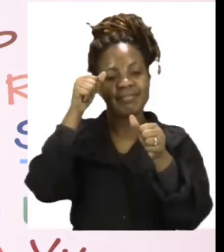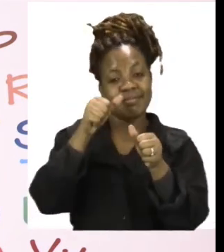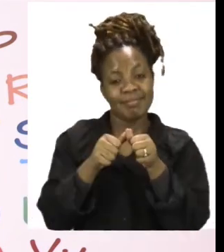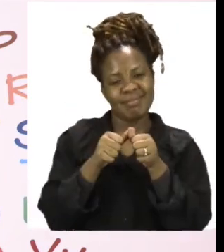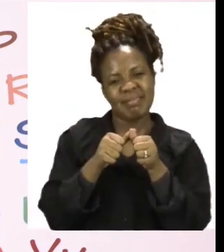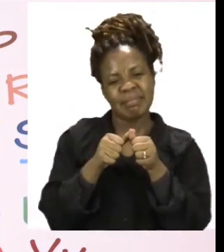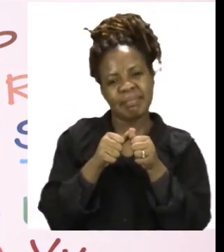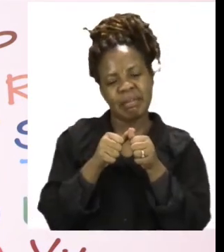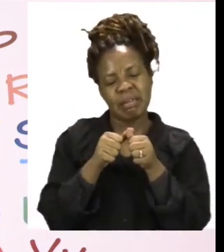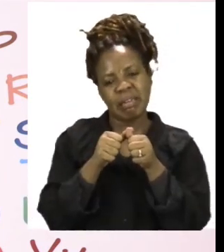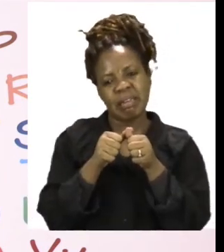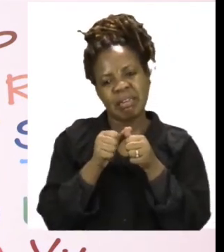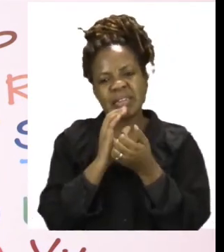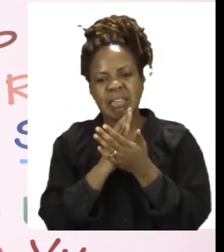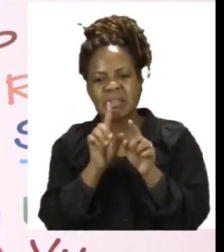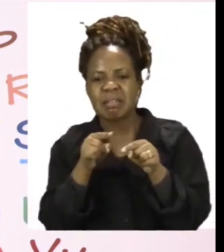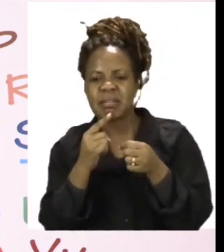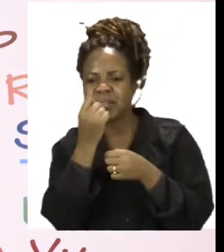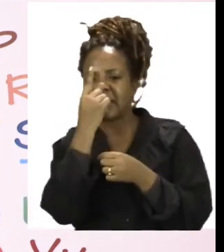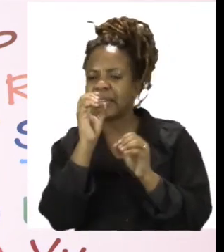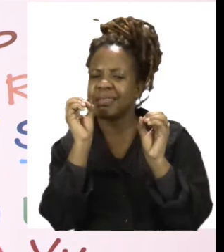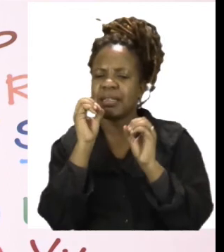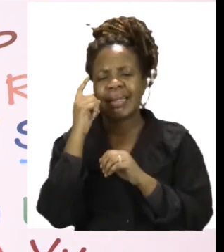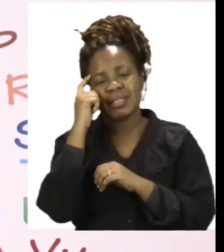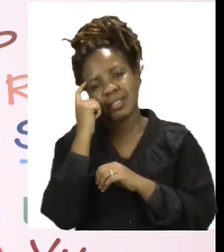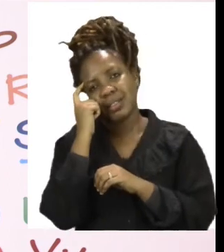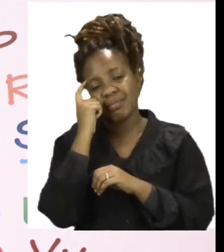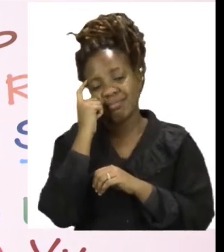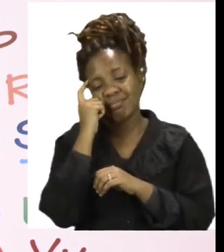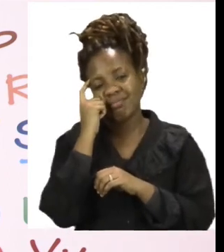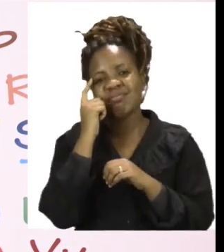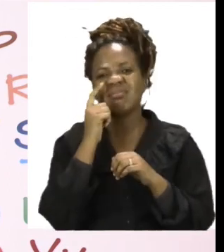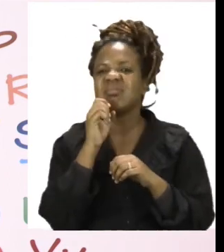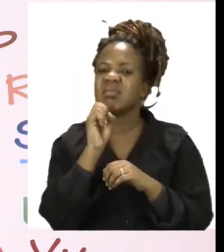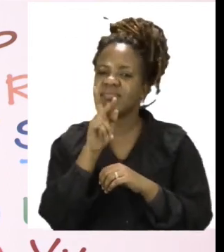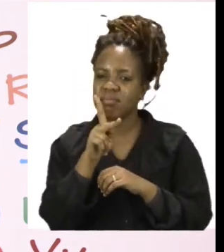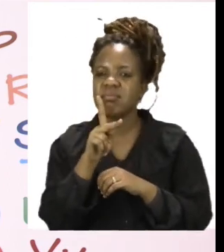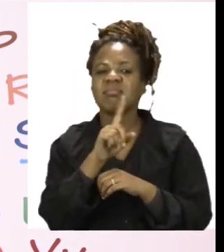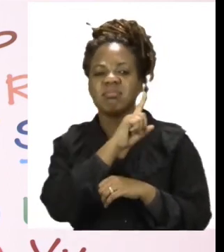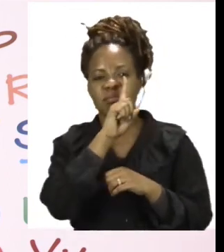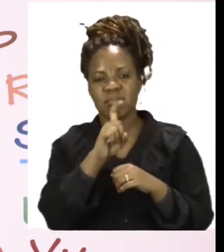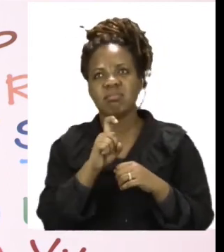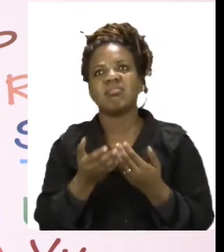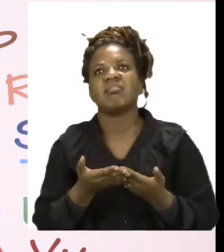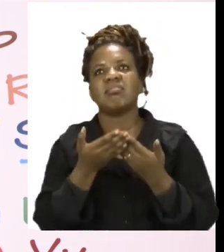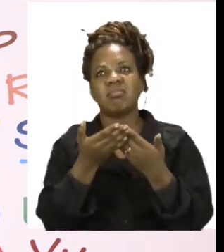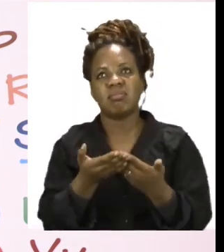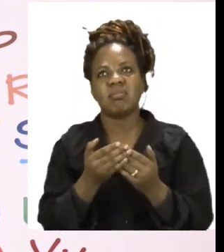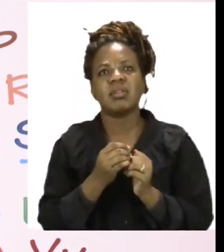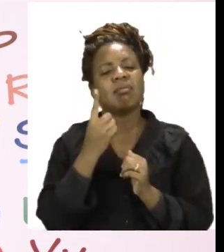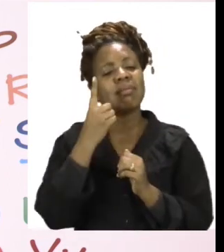you did not understand or you're not sure, it's okay to ask for help, so long that you do the